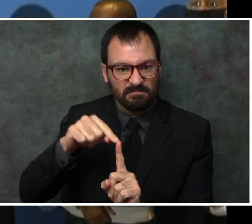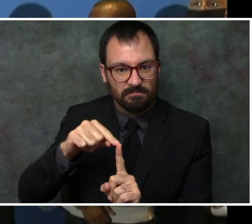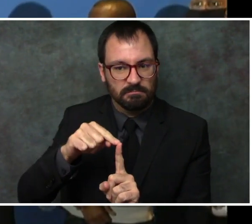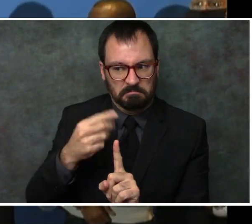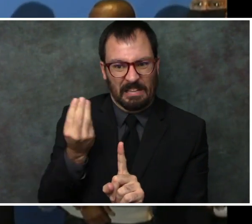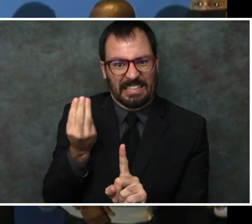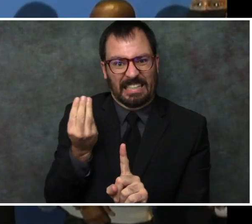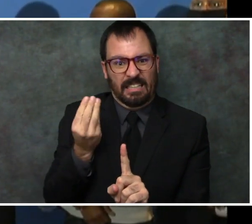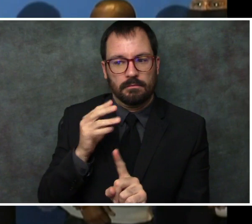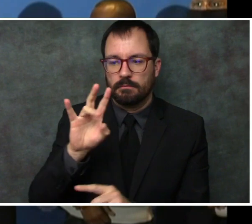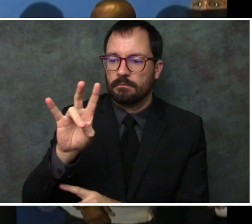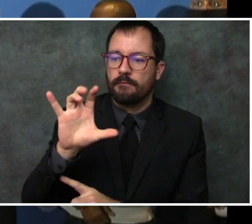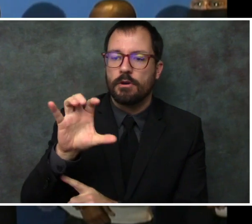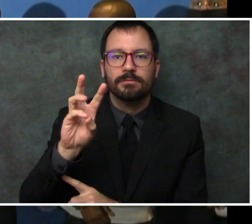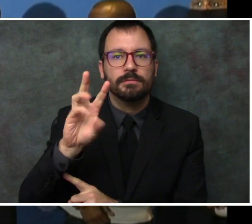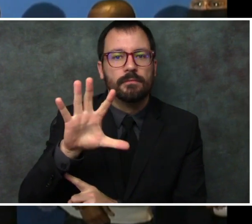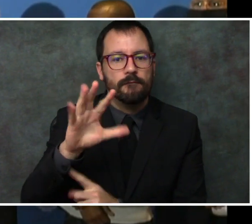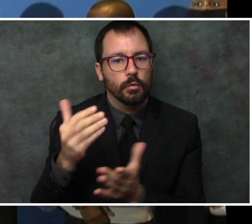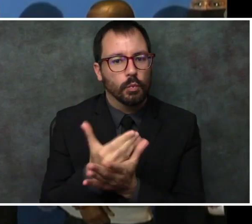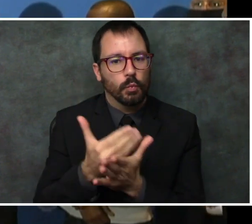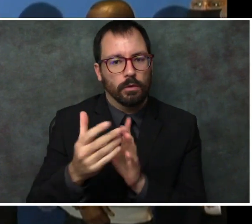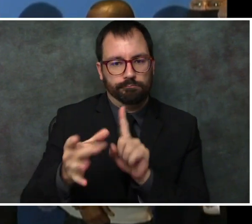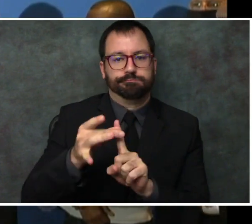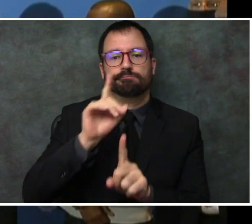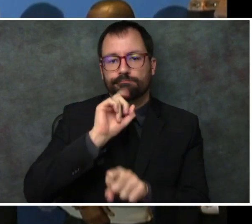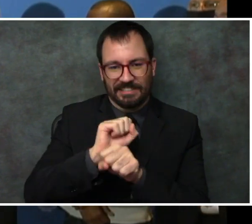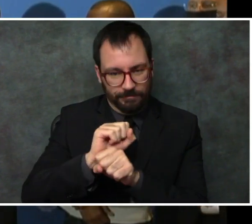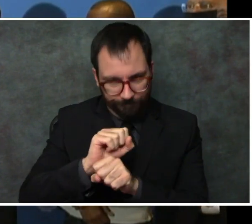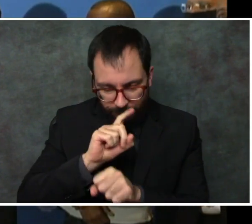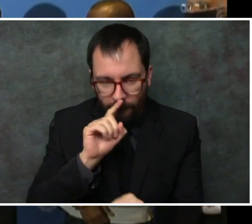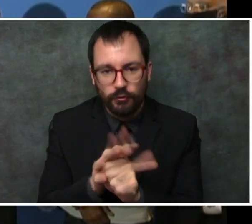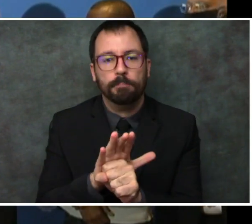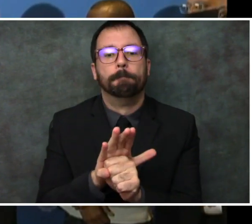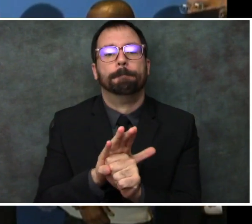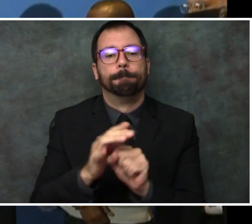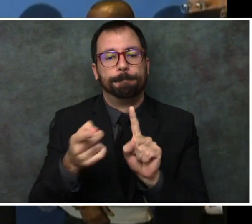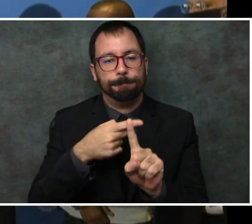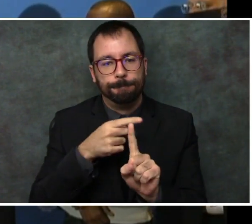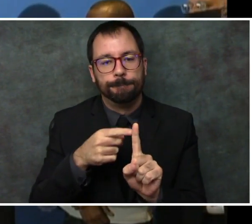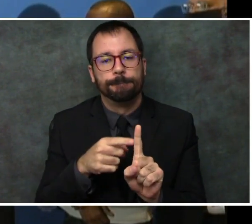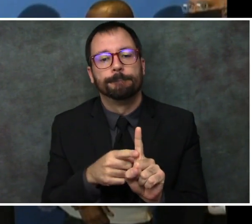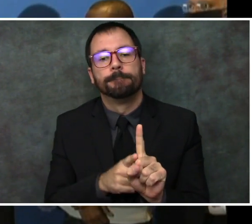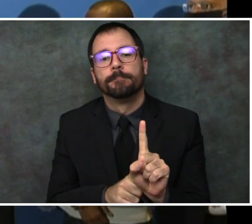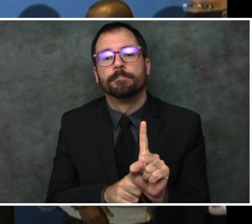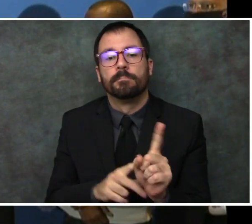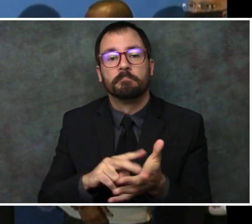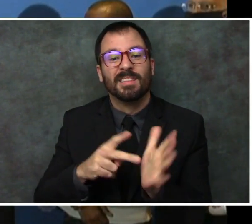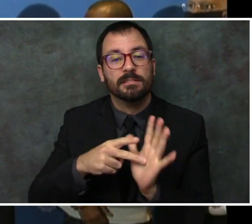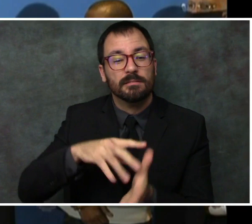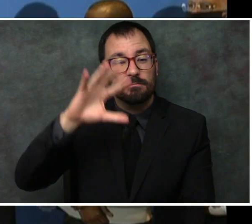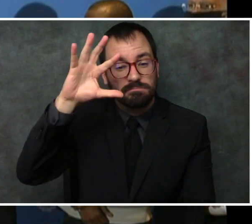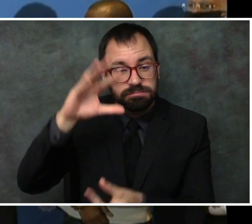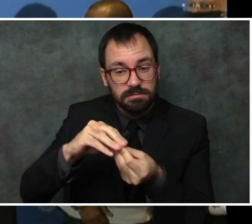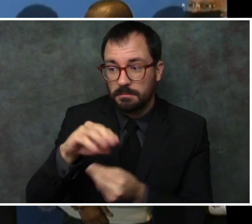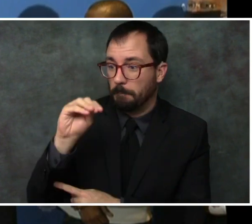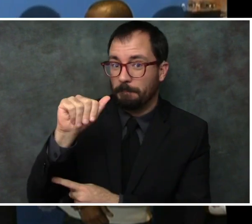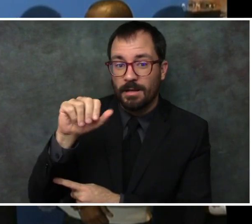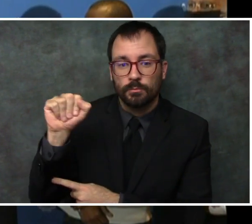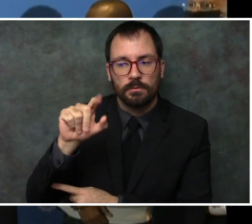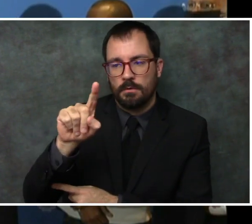of yesterday, Monday, 765 new confirmed cases. Bringing the total of confirmed cases in Massachusetts to